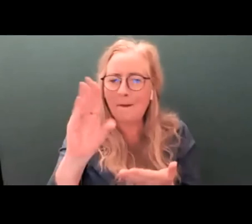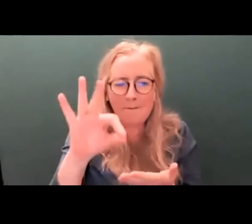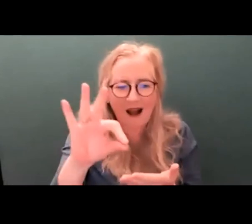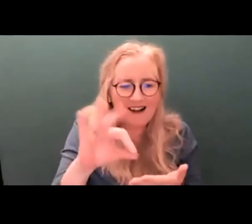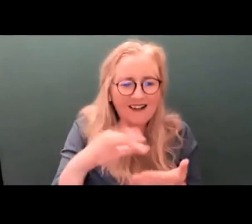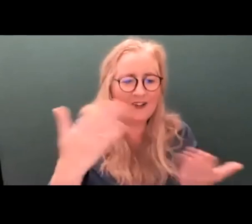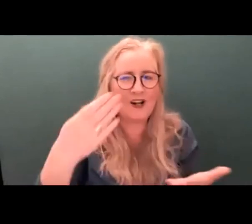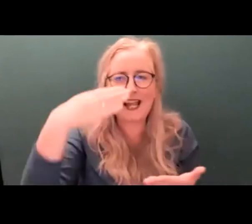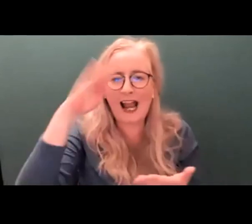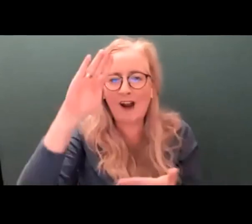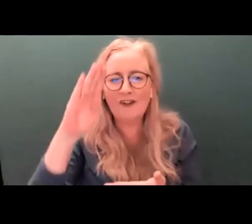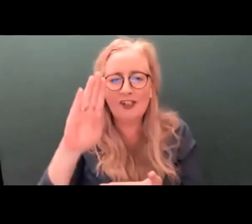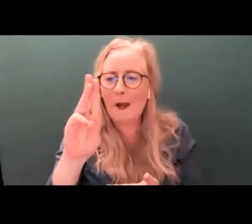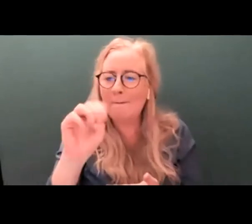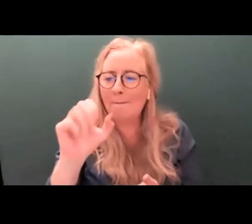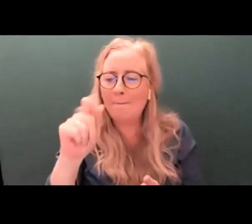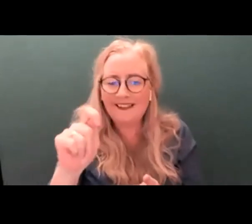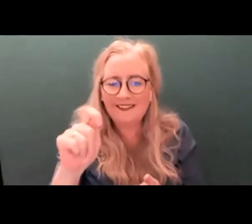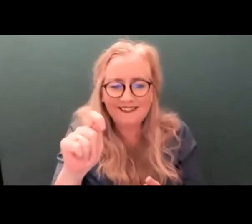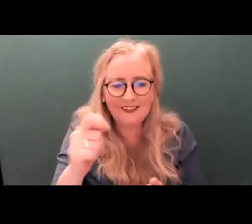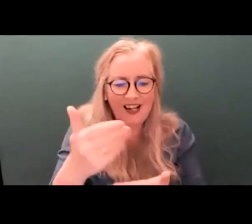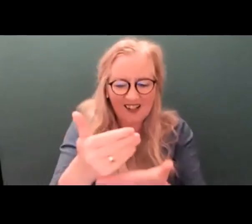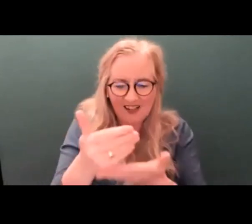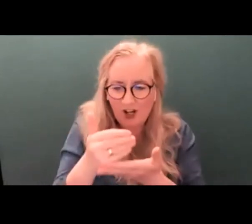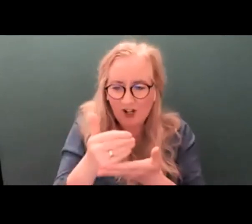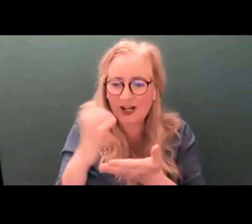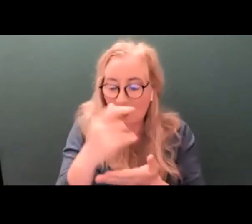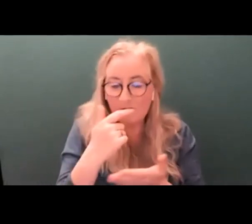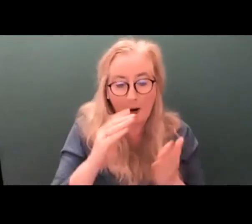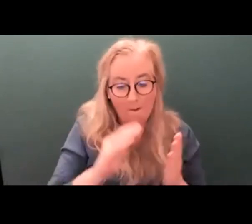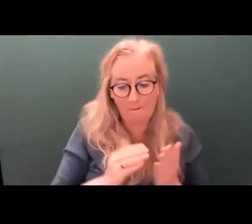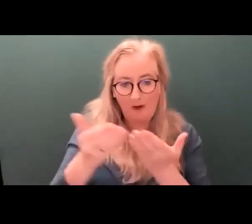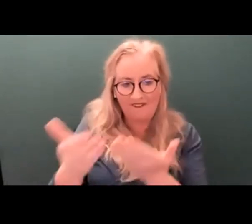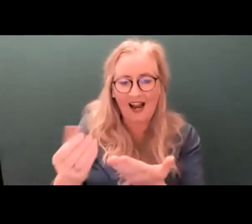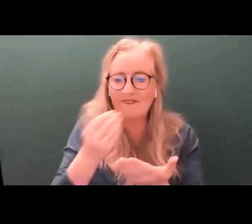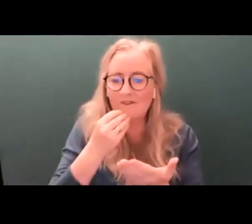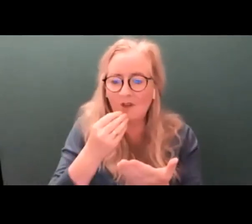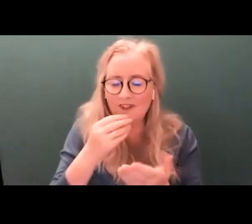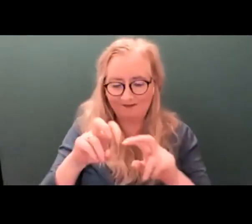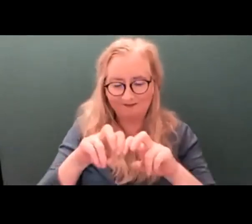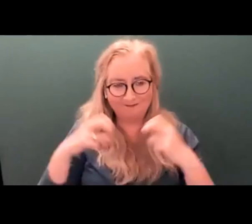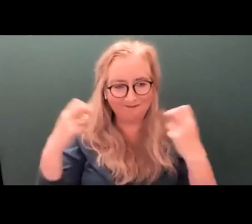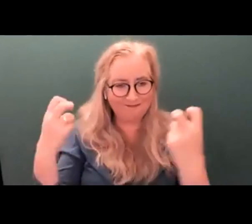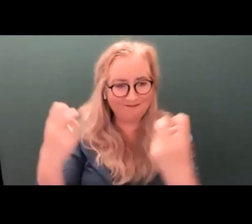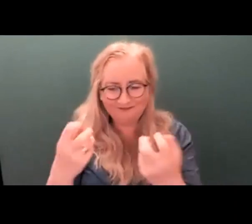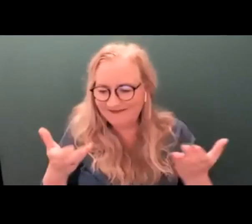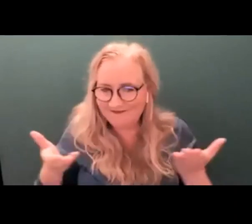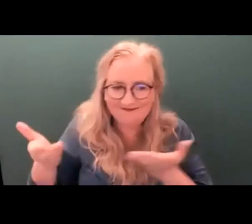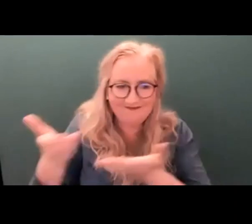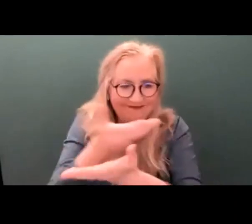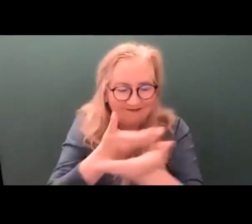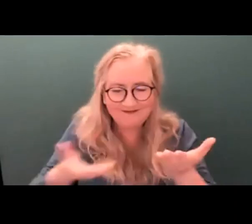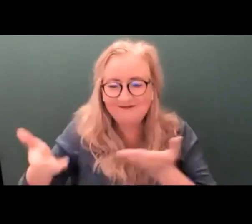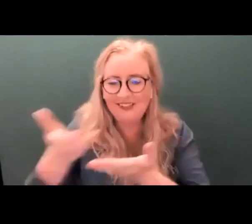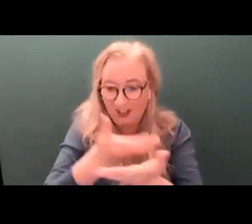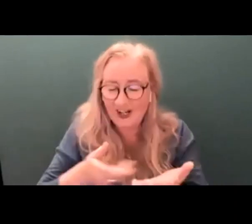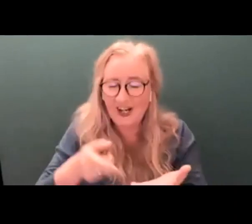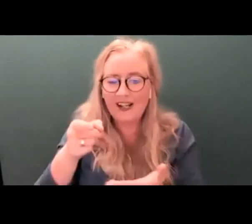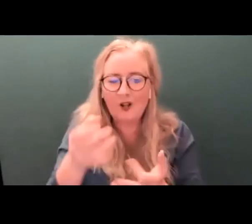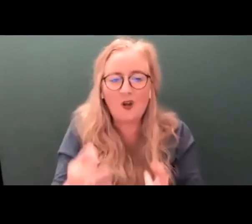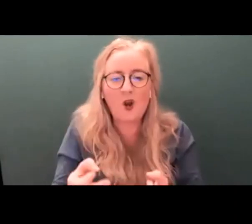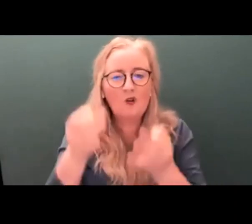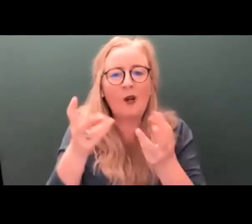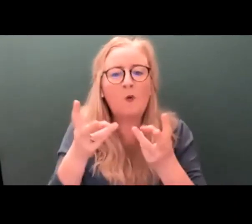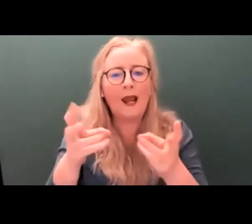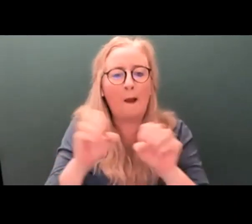Irish Peatland Conservancy Council. We put on some food for them, get around the pot, get talking. And it's a really great way of breaking